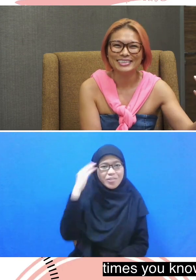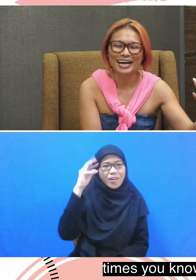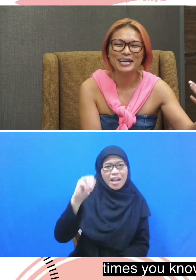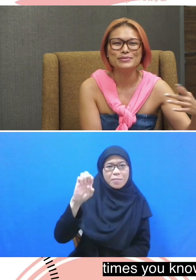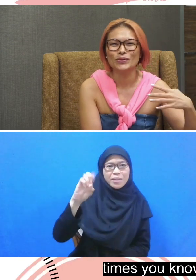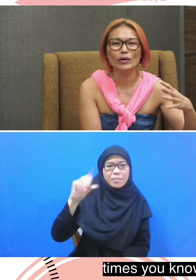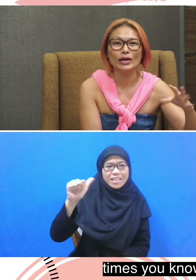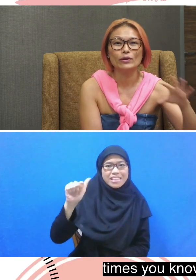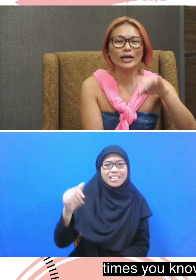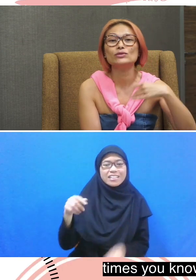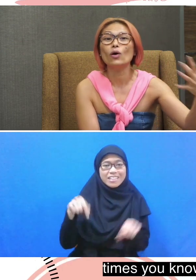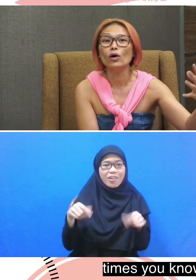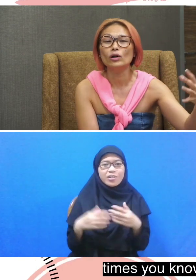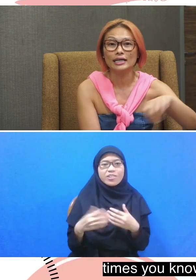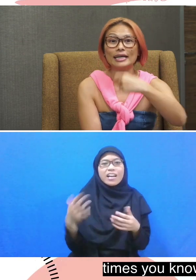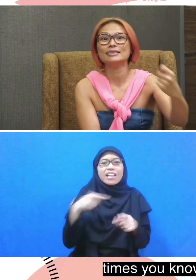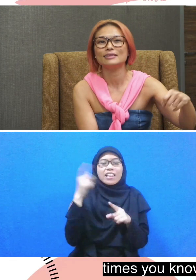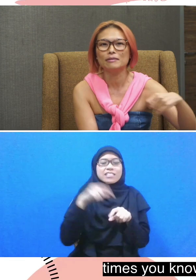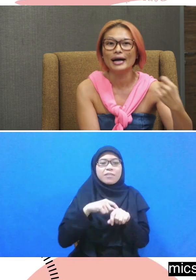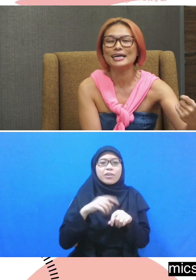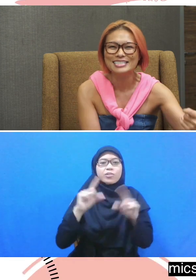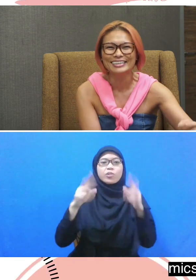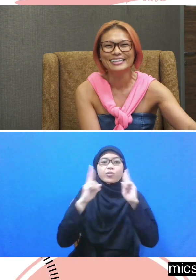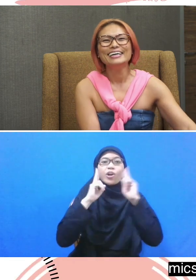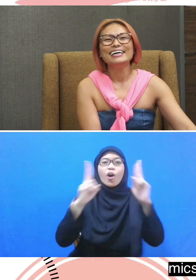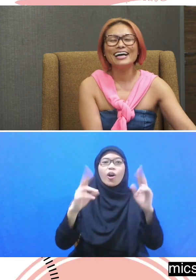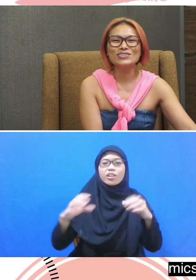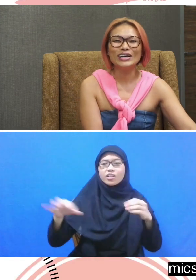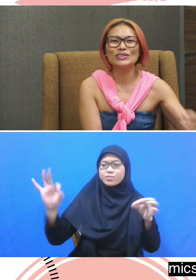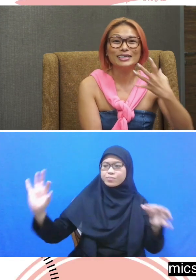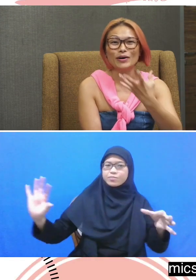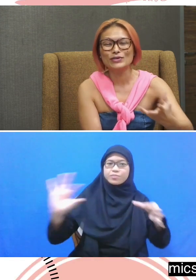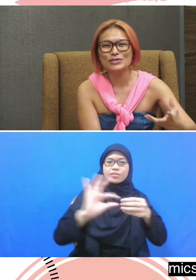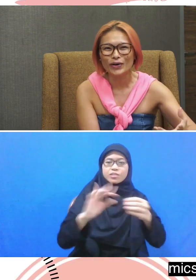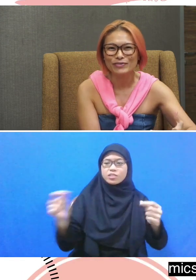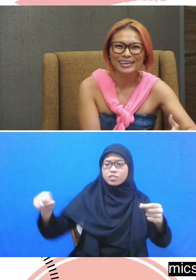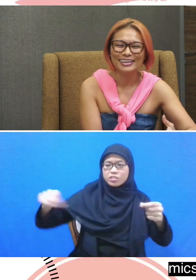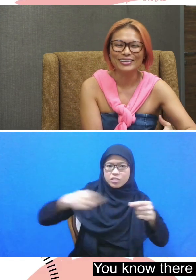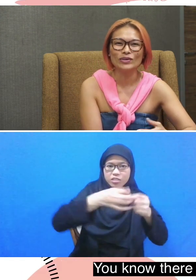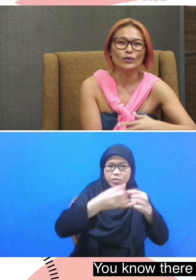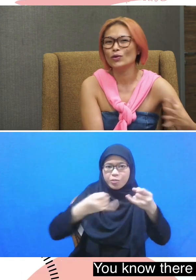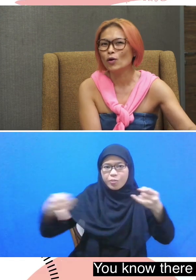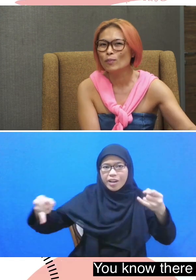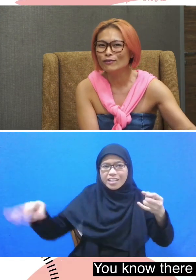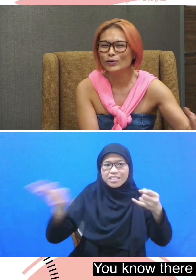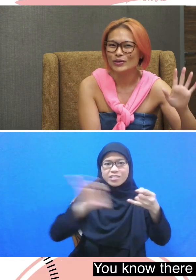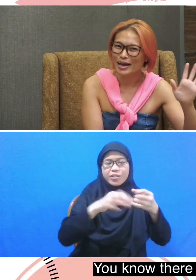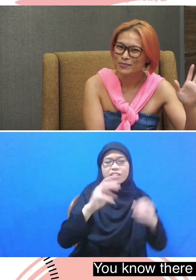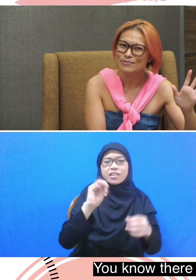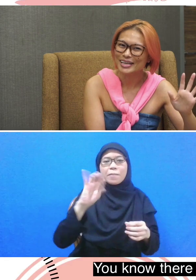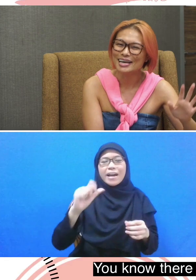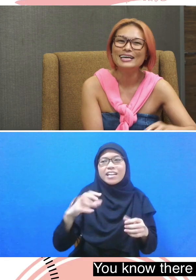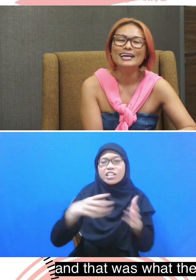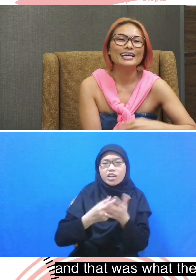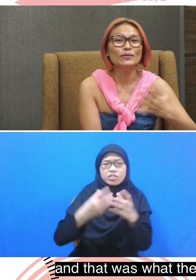were the times, you know, when we went to the hall and connected the mics and tried to learn about photography. You know, there was no mobile phones with cameras